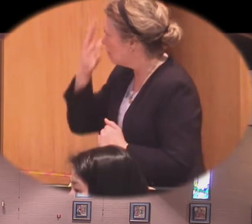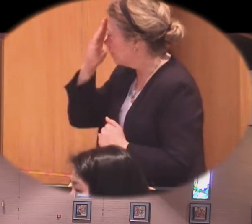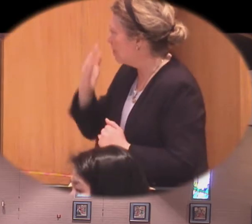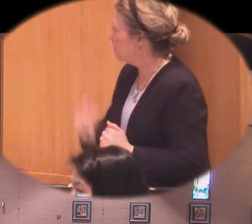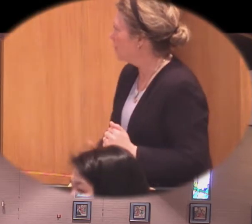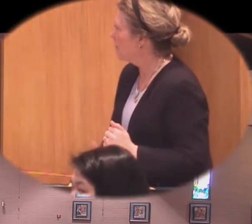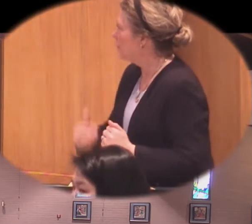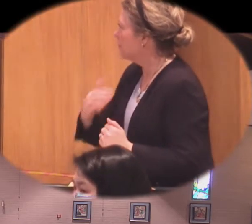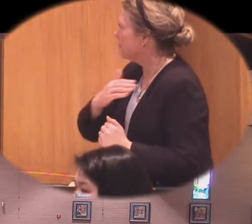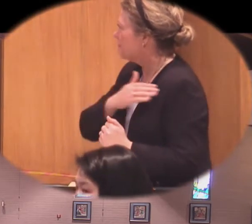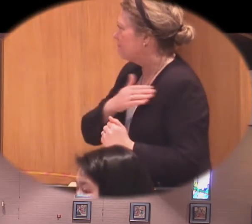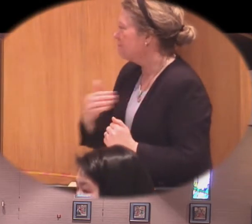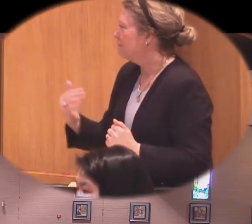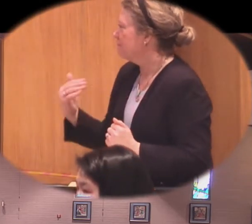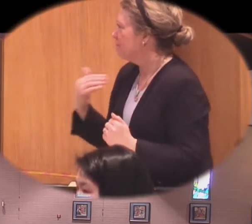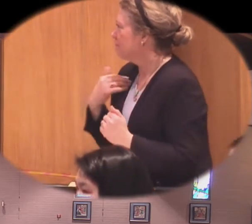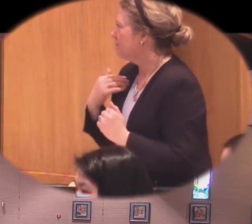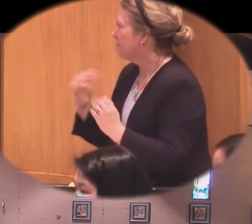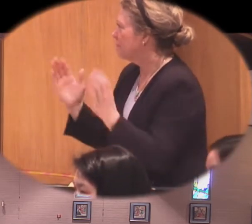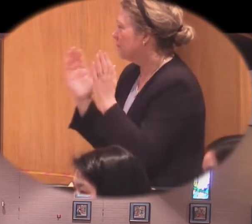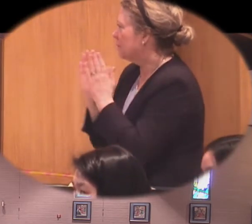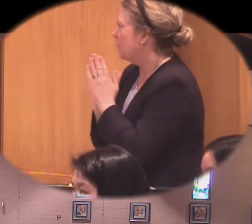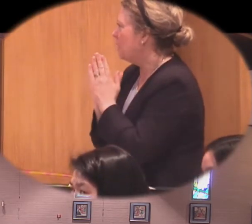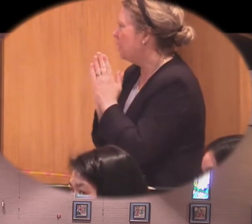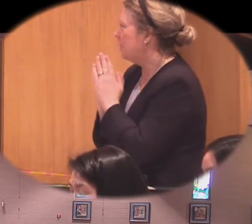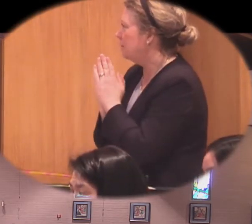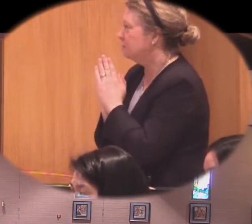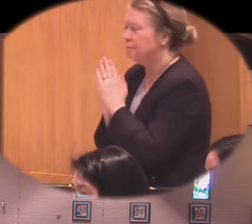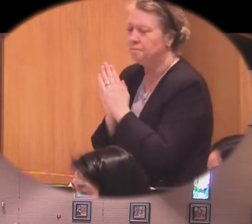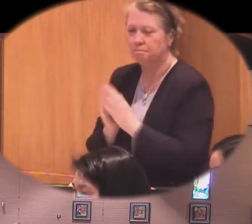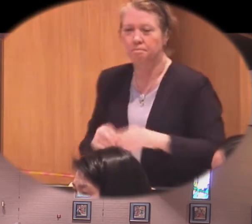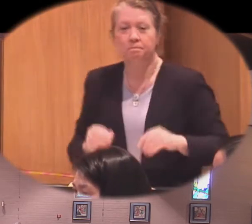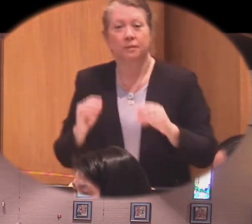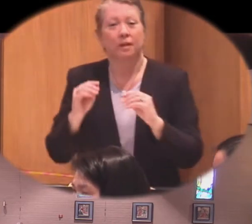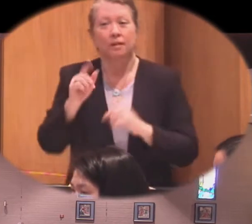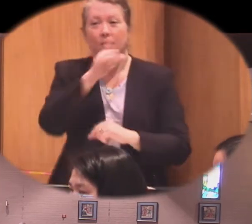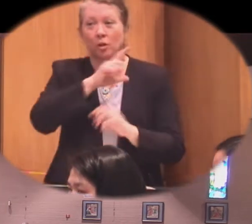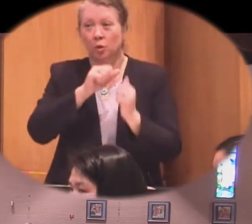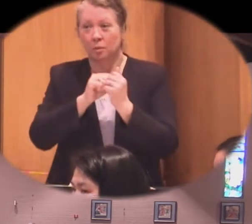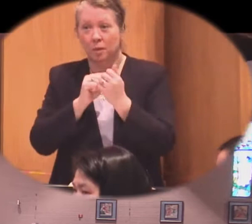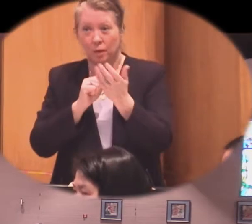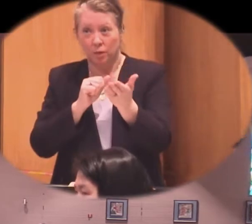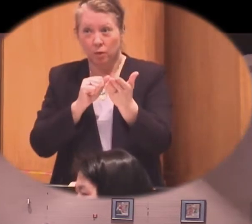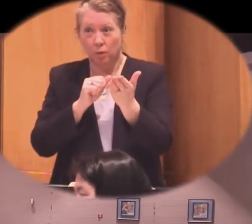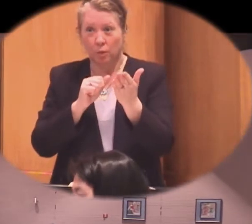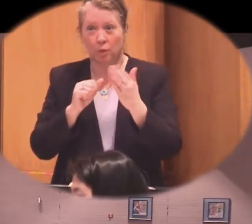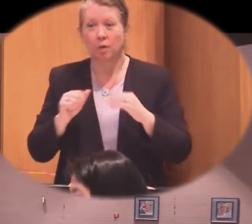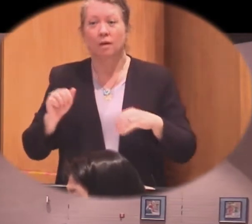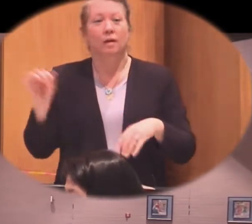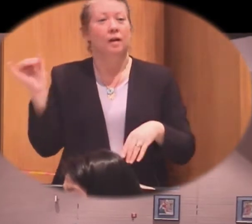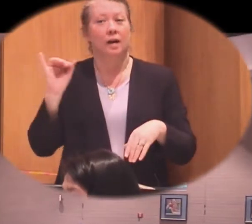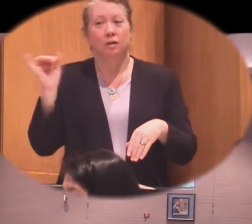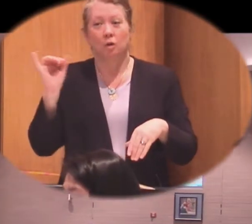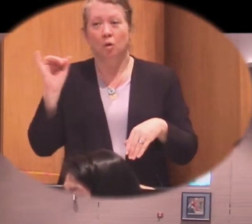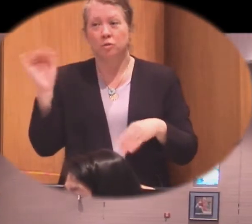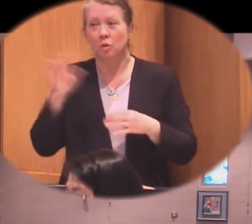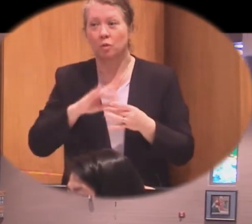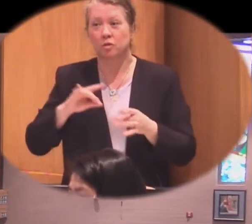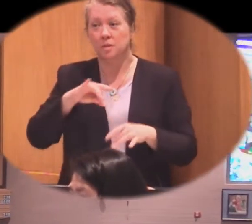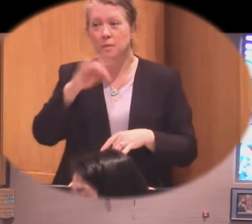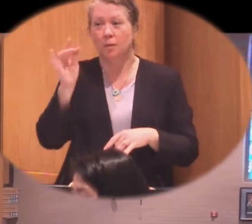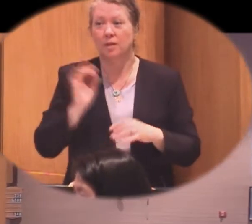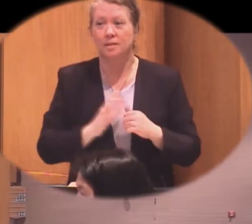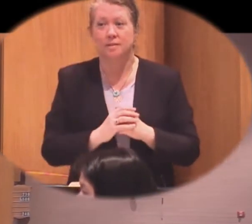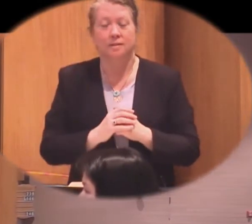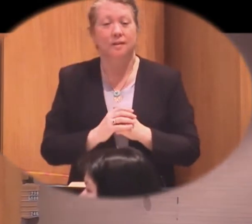In the name of the Father, and of the Son, and of the Holy Spirit. Amen. The Lord be with you. And with your spirit.